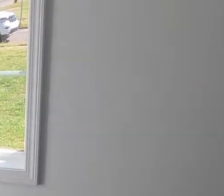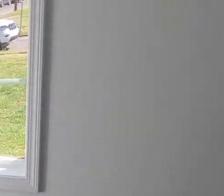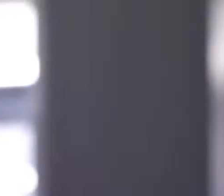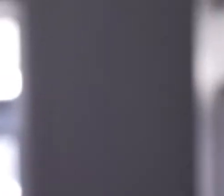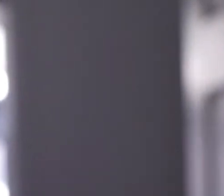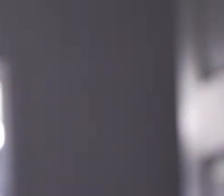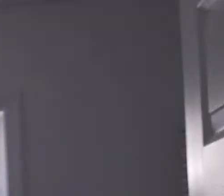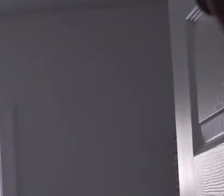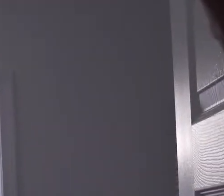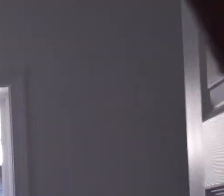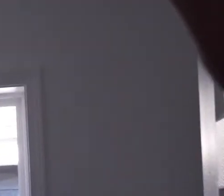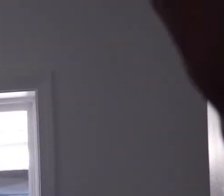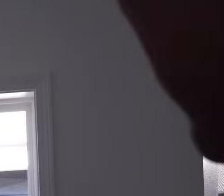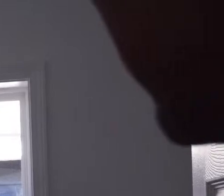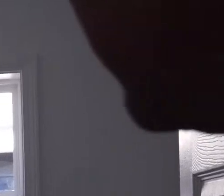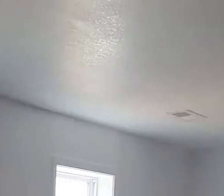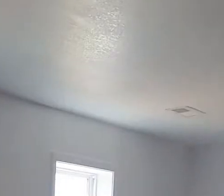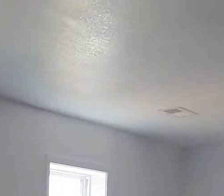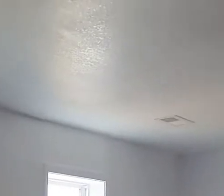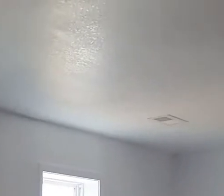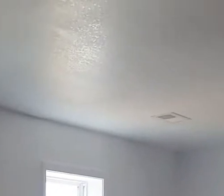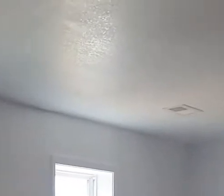closet.